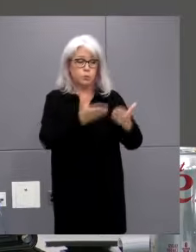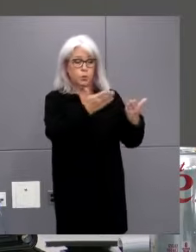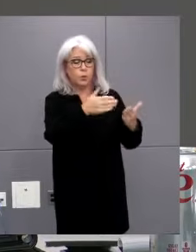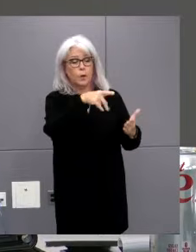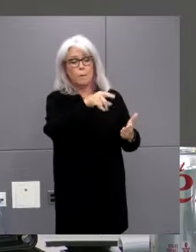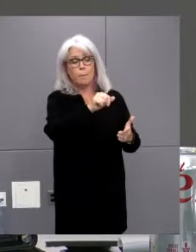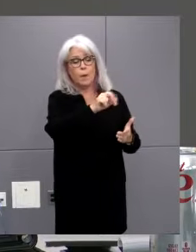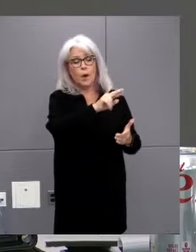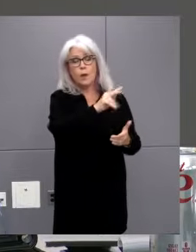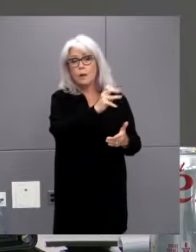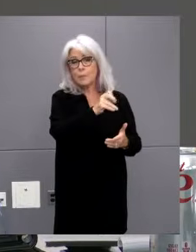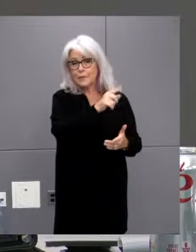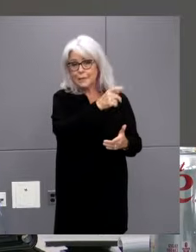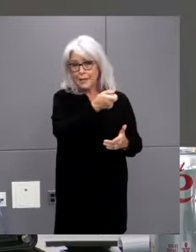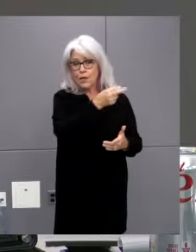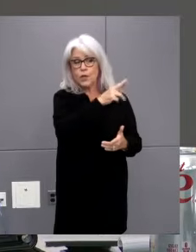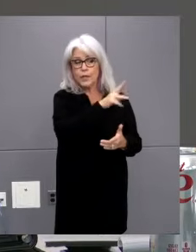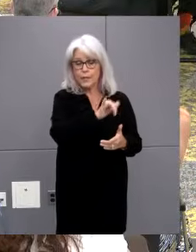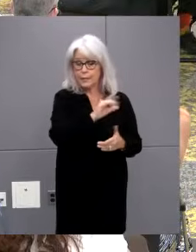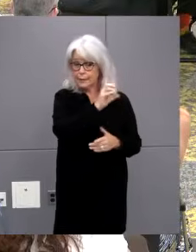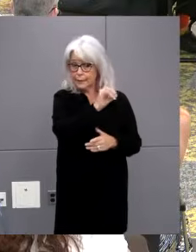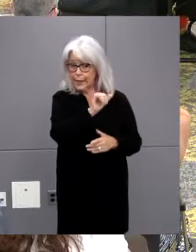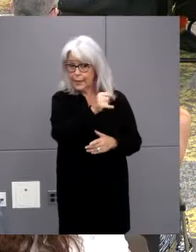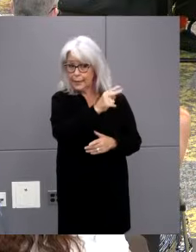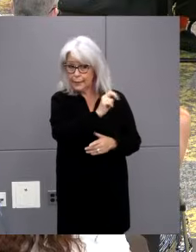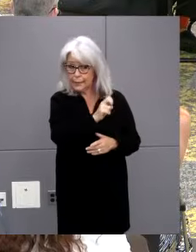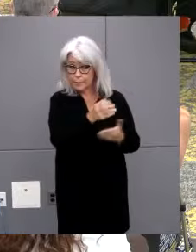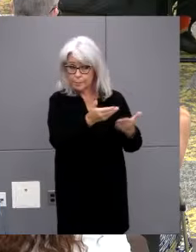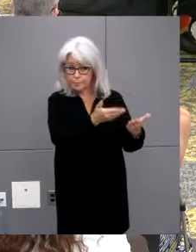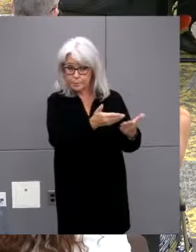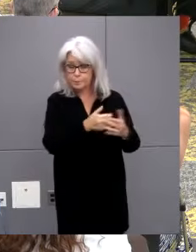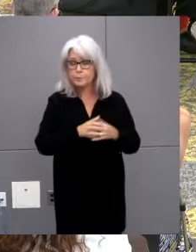parliamentarian. Diane? Yes, so